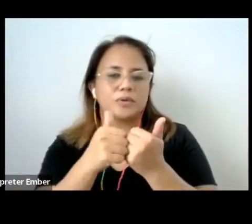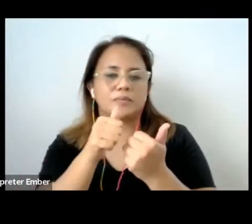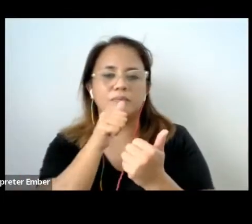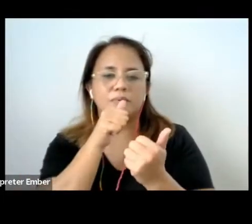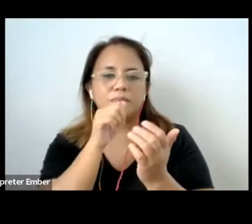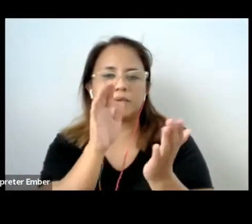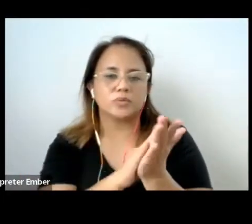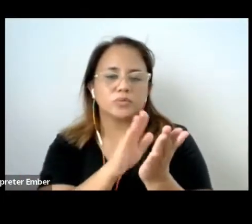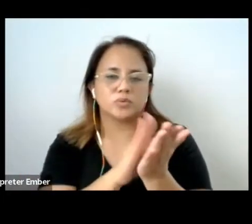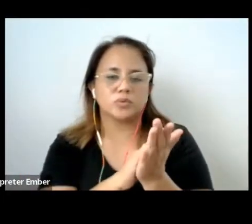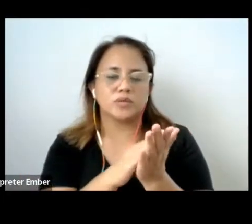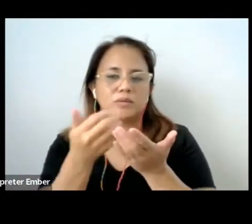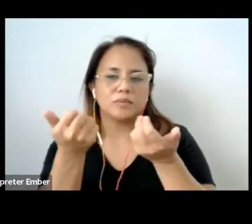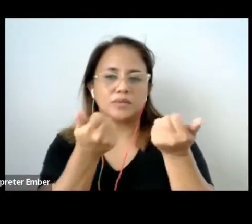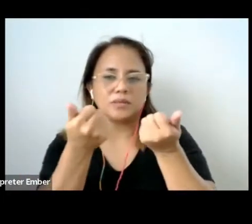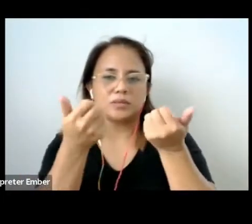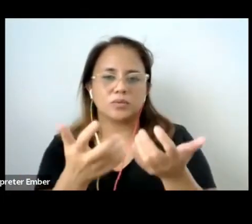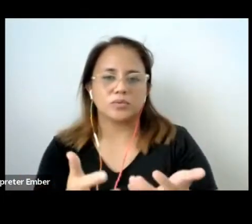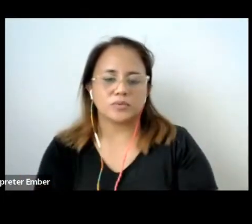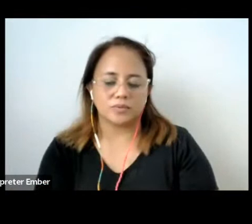Schools Administrators.